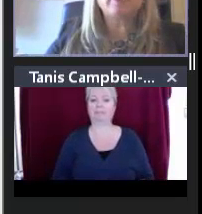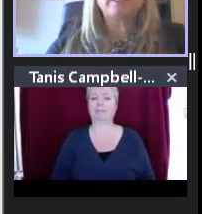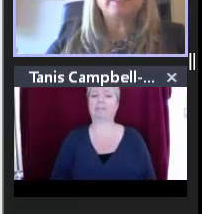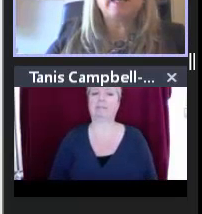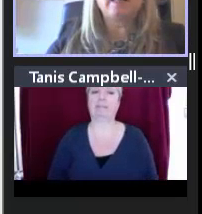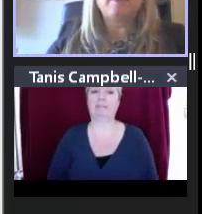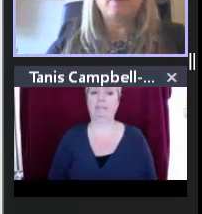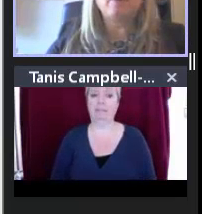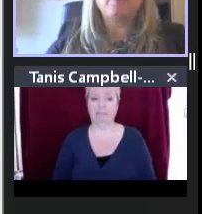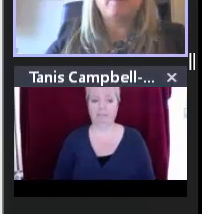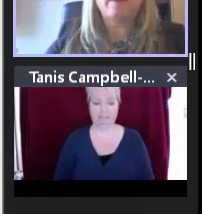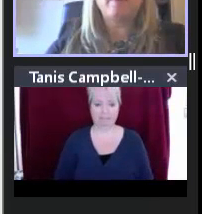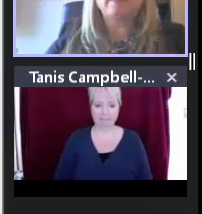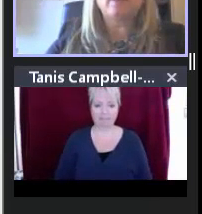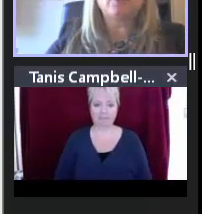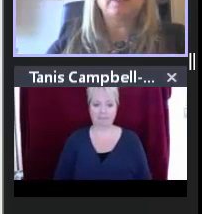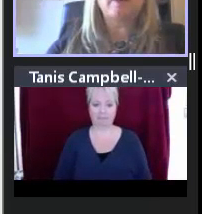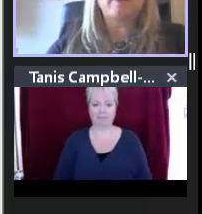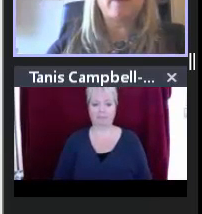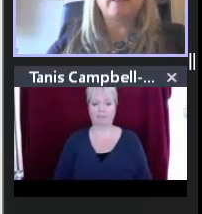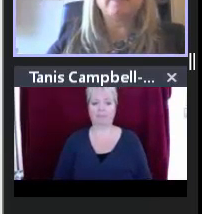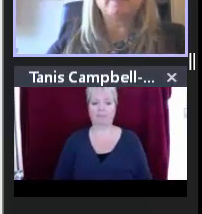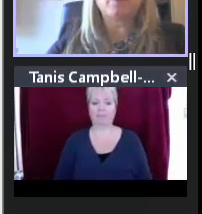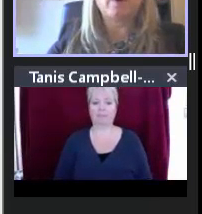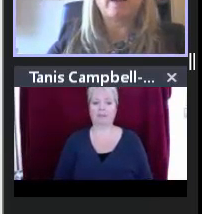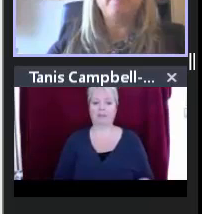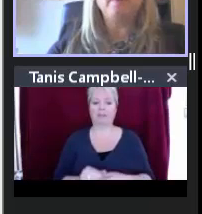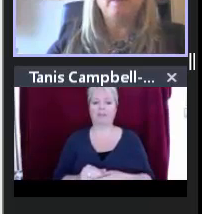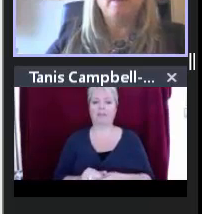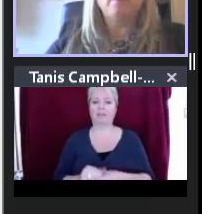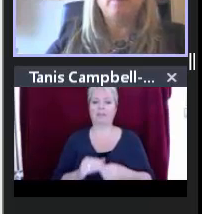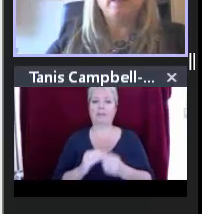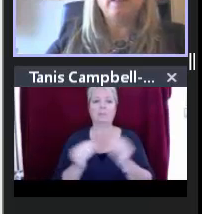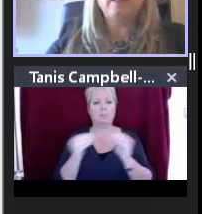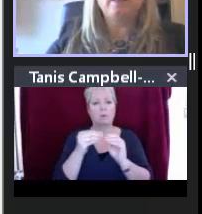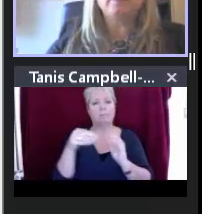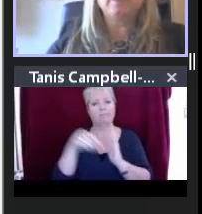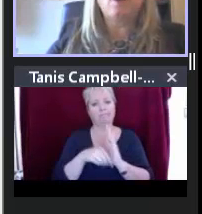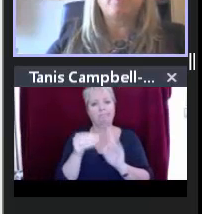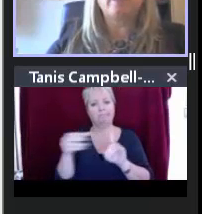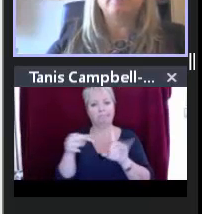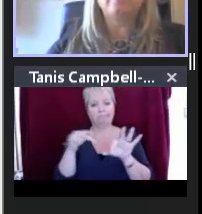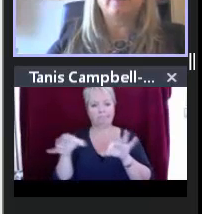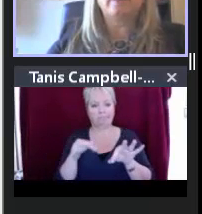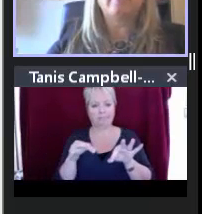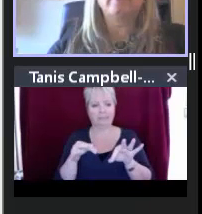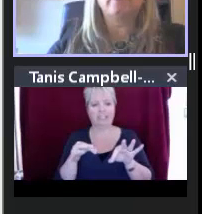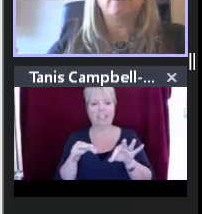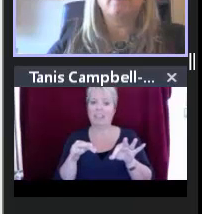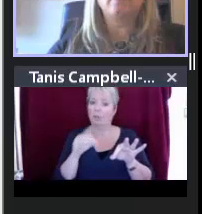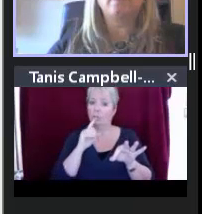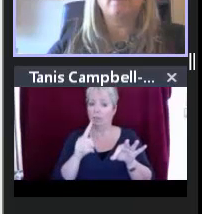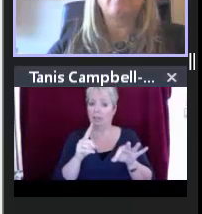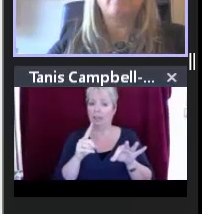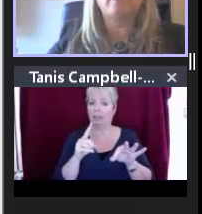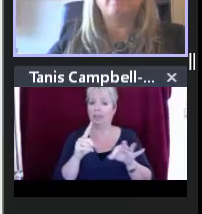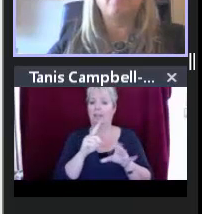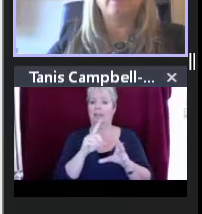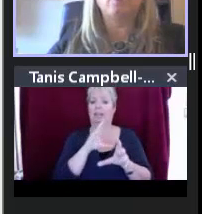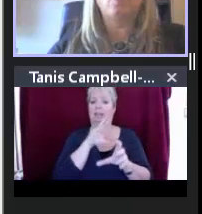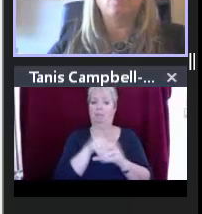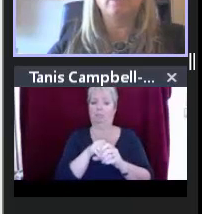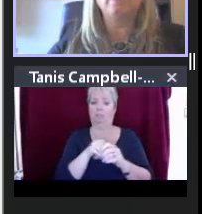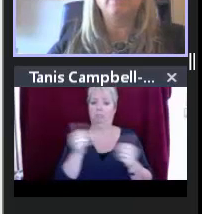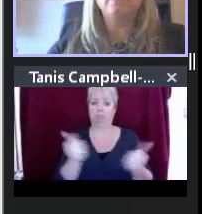So a bit more detail about the Web Essentials Web Advanced program. It's really comprehensive. It covers all of